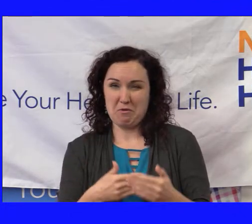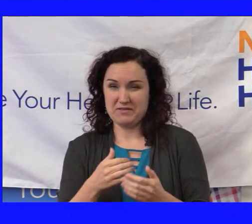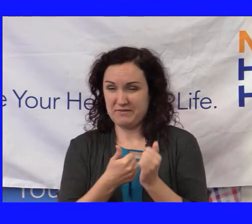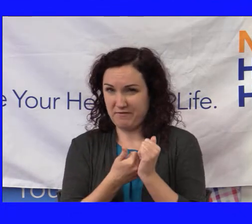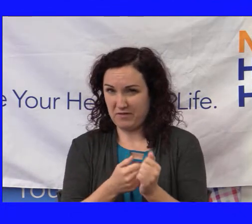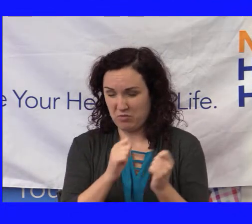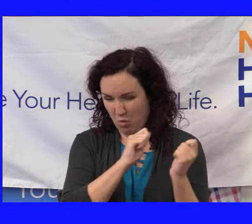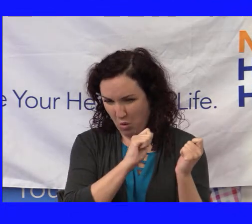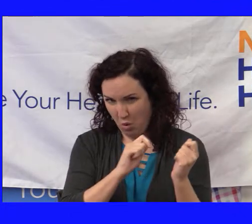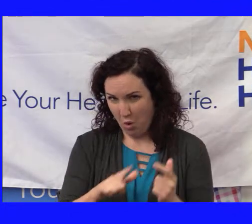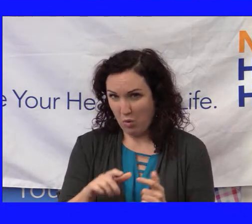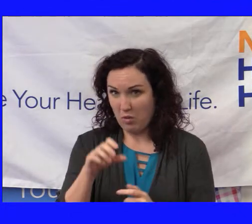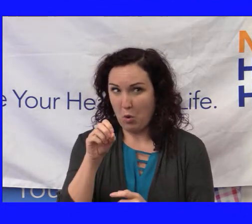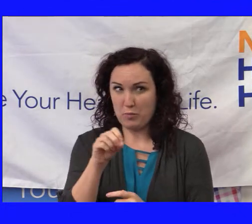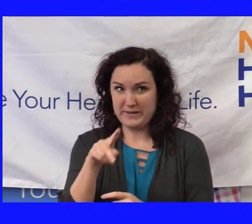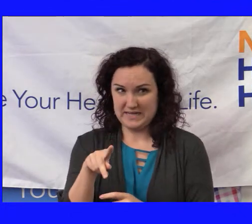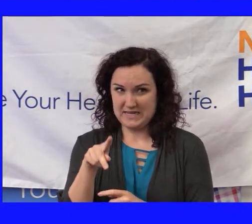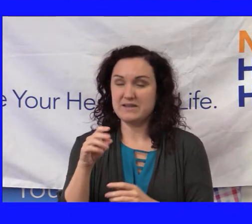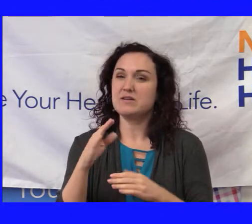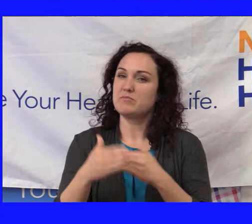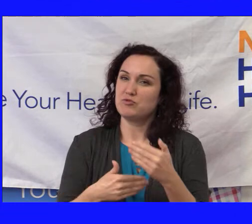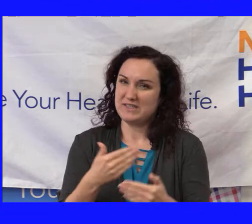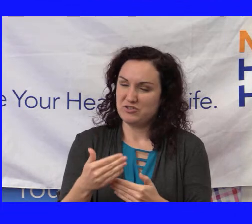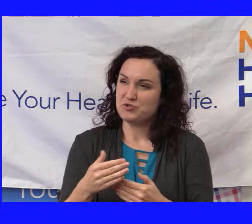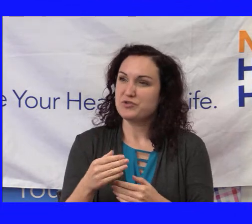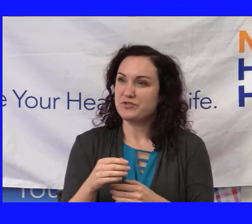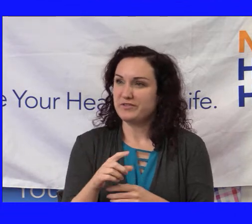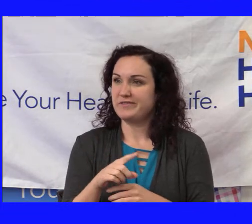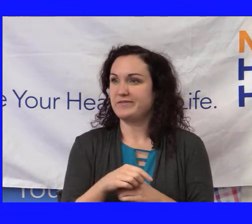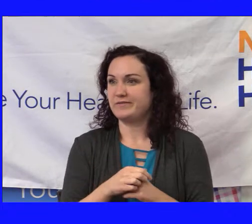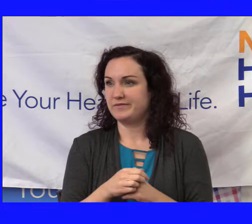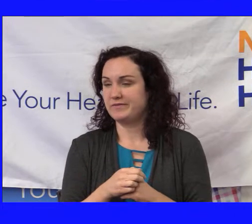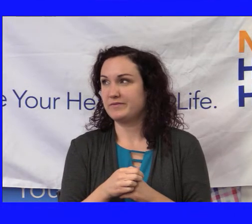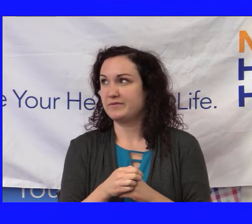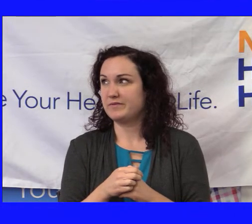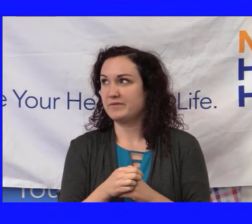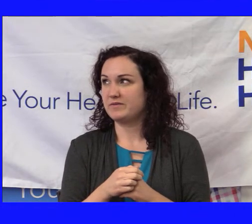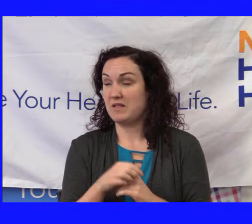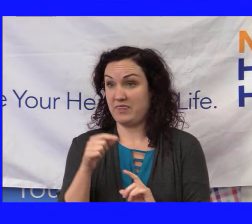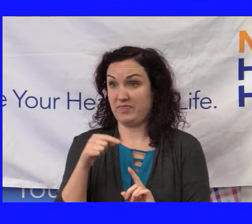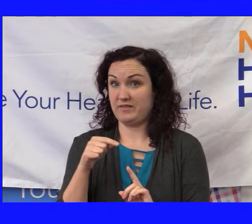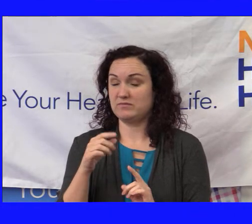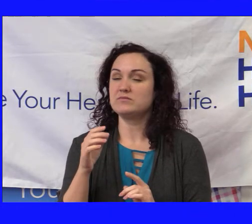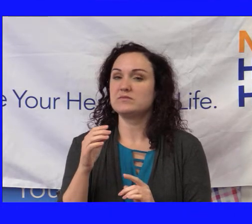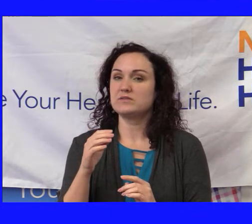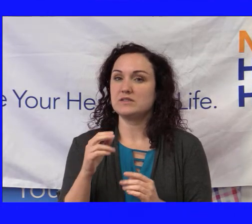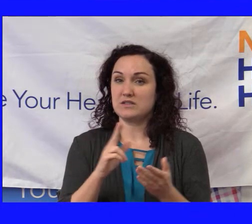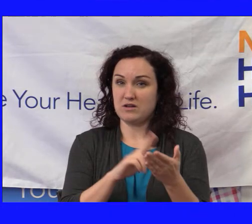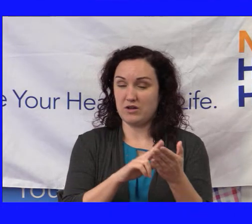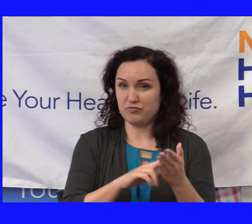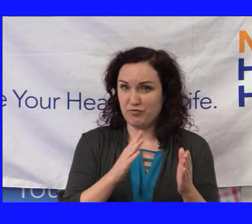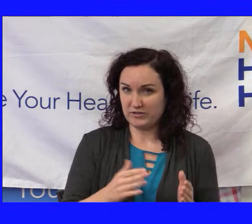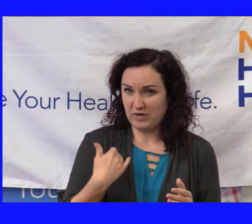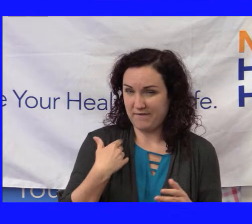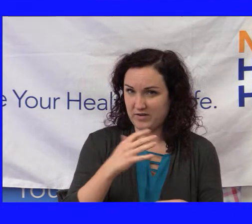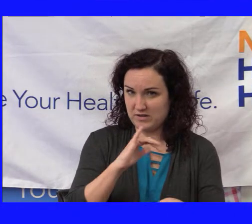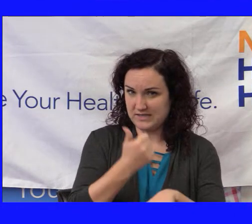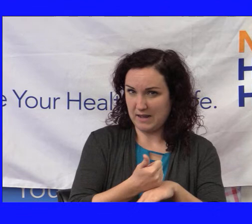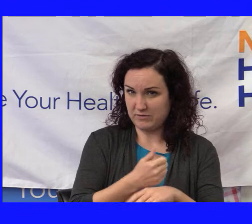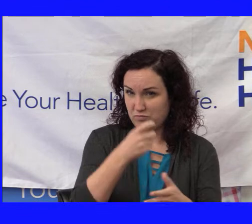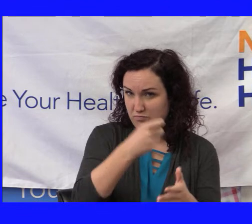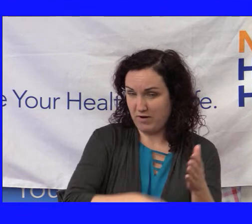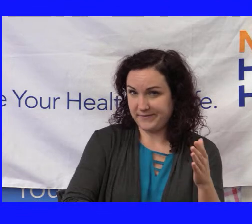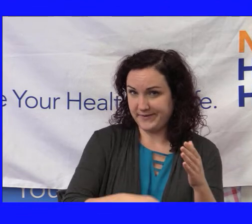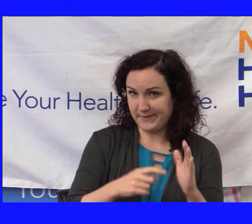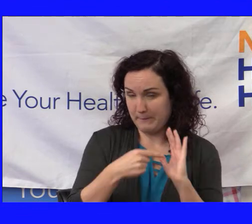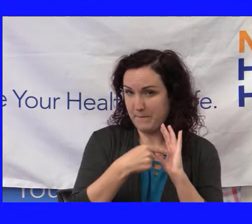follows all of our OP procedures in 100-5. This allows contractors to have an established